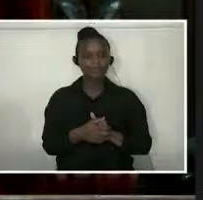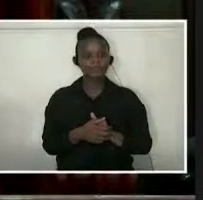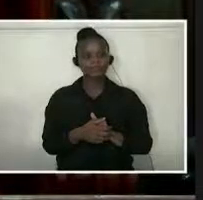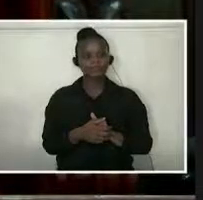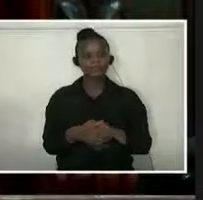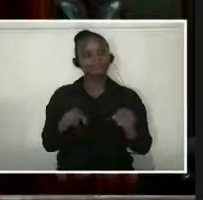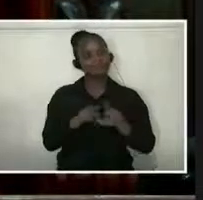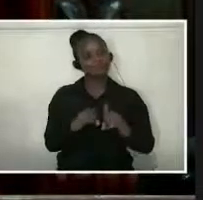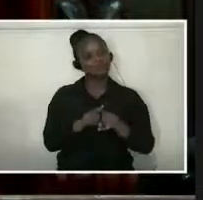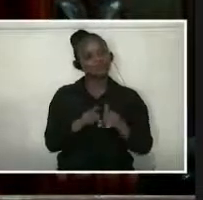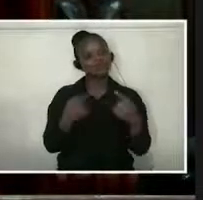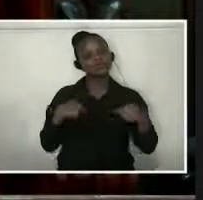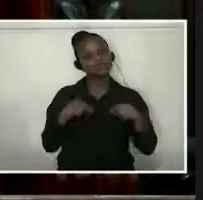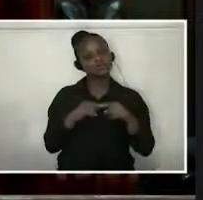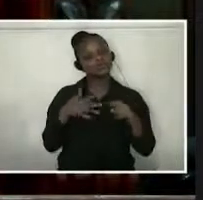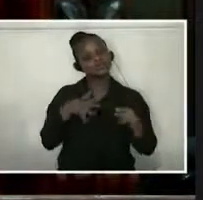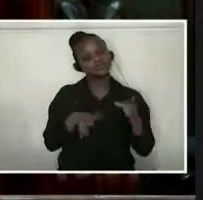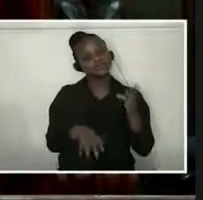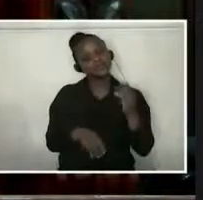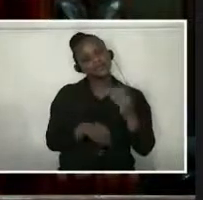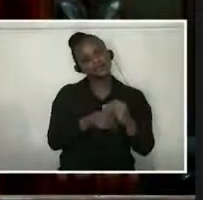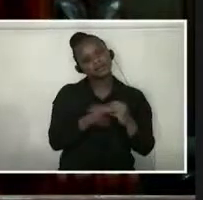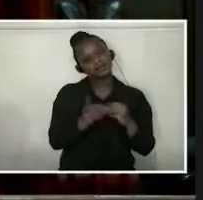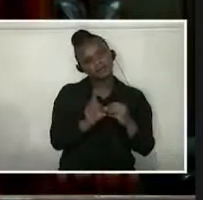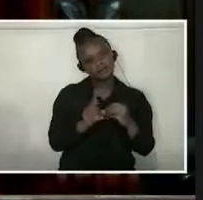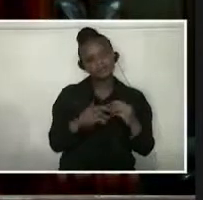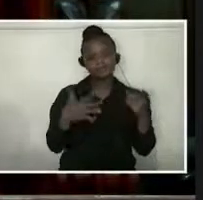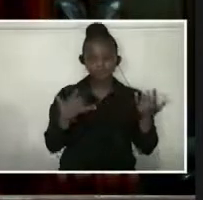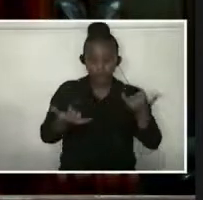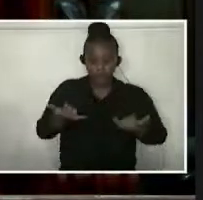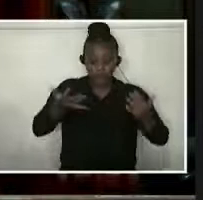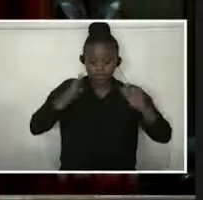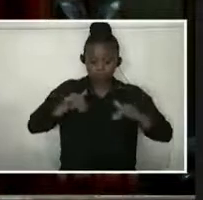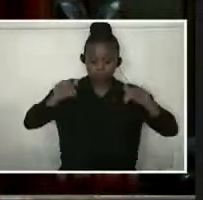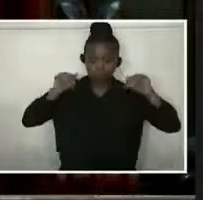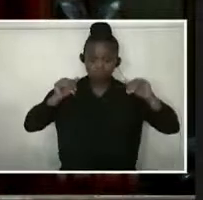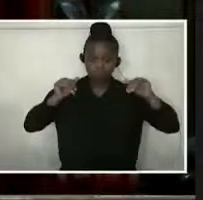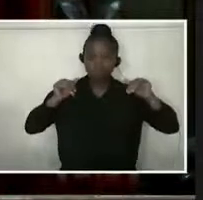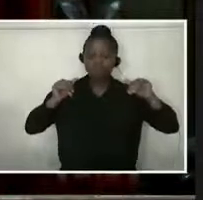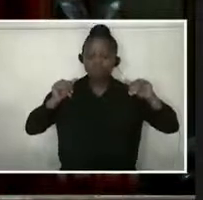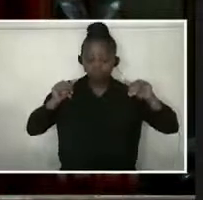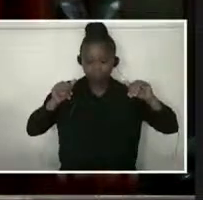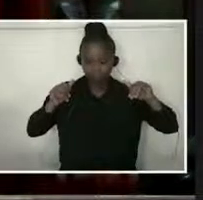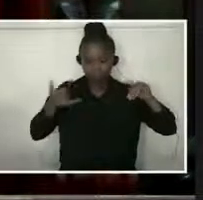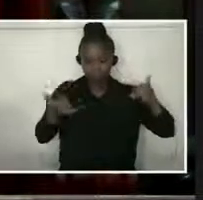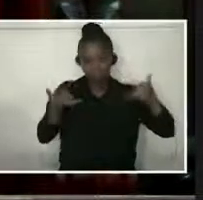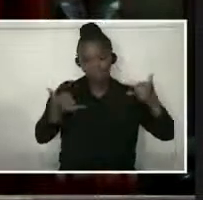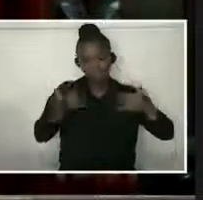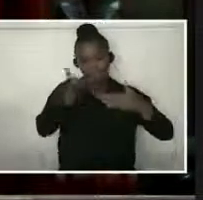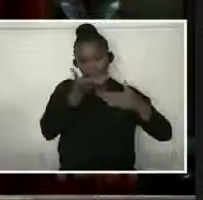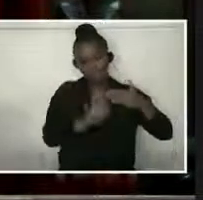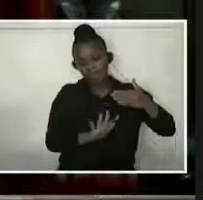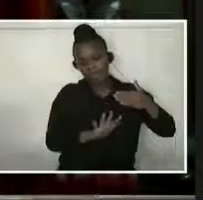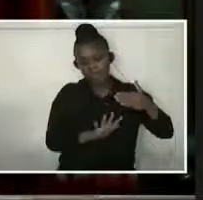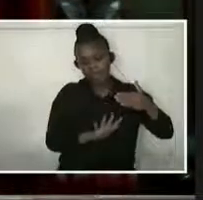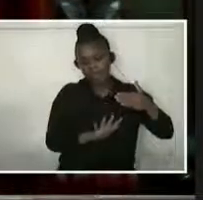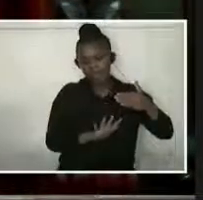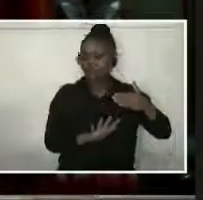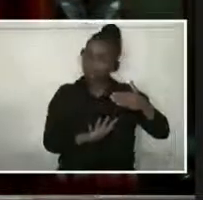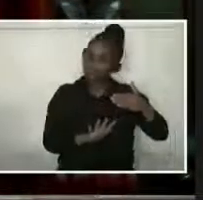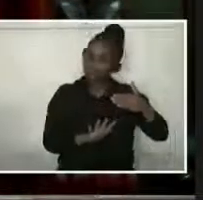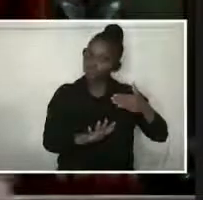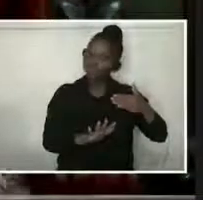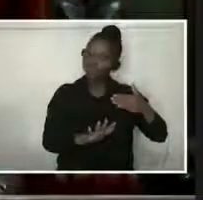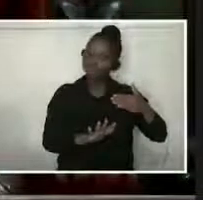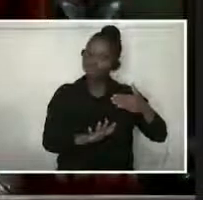have come to the end of the House today, and it remains adjourned sine die.